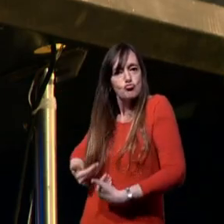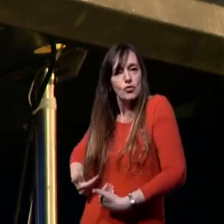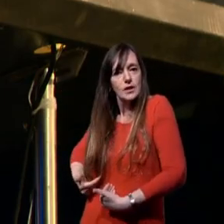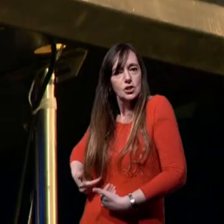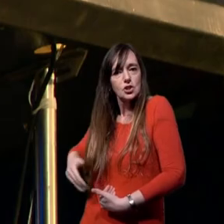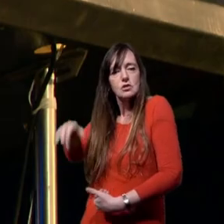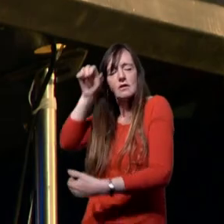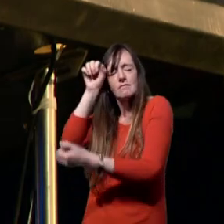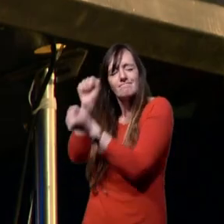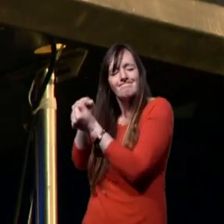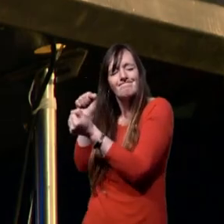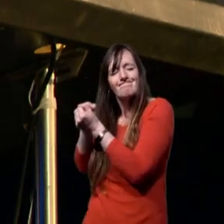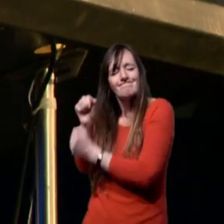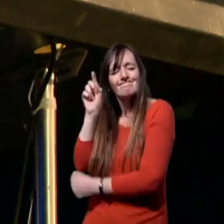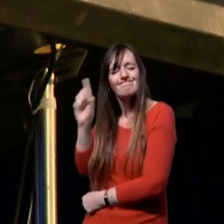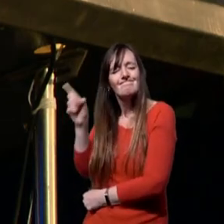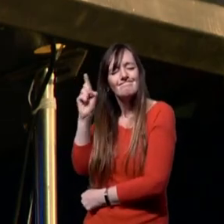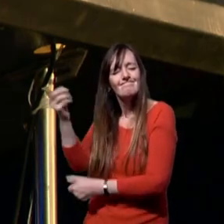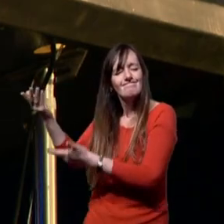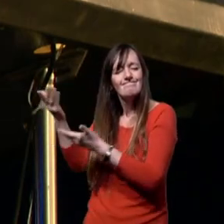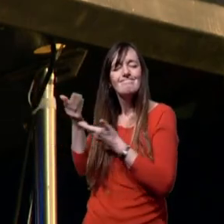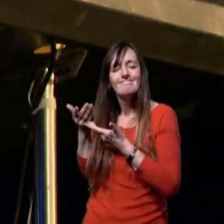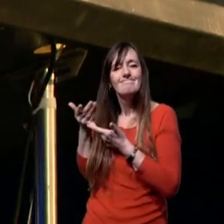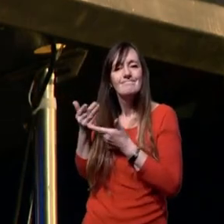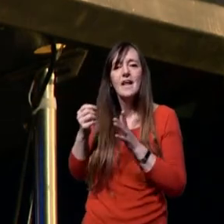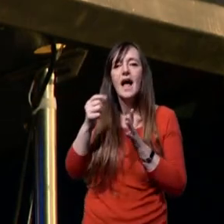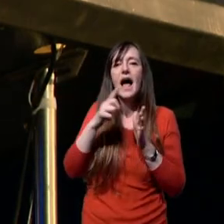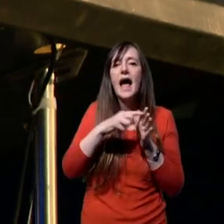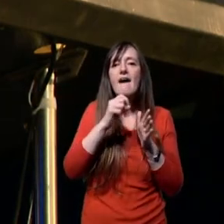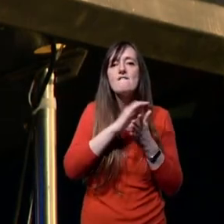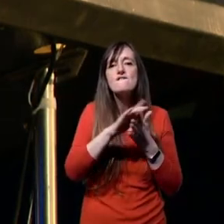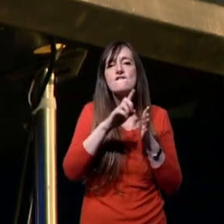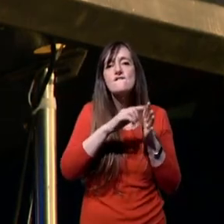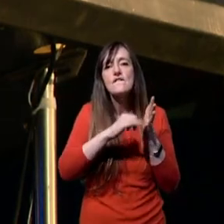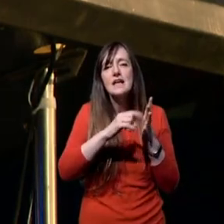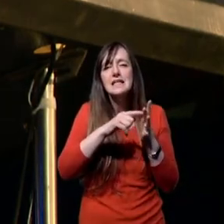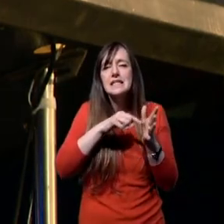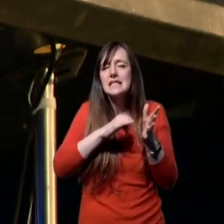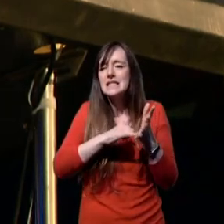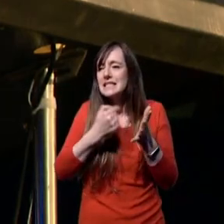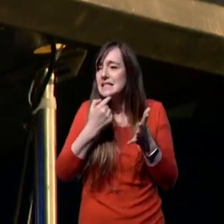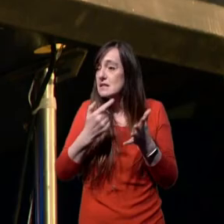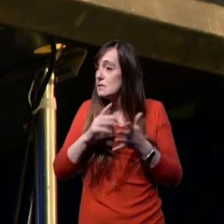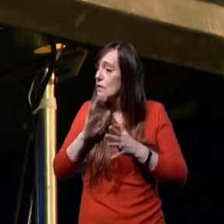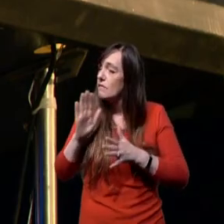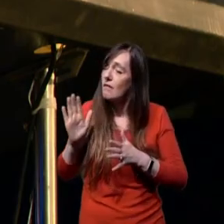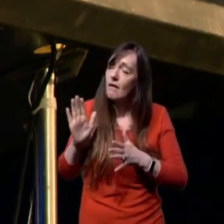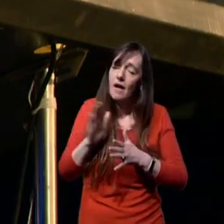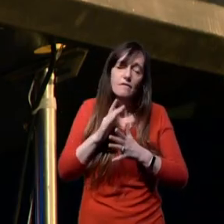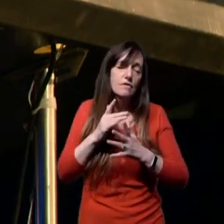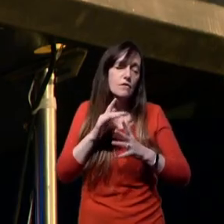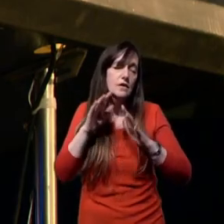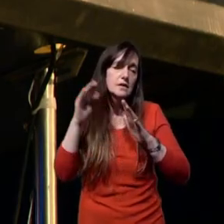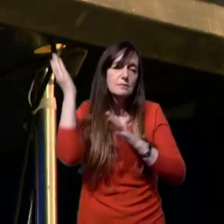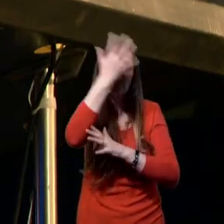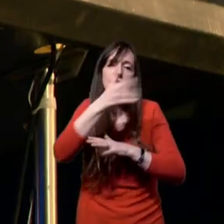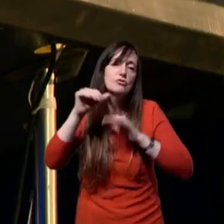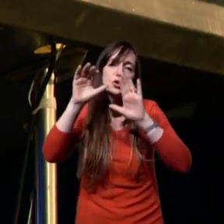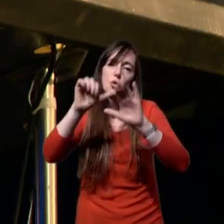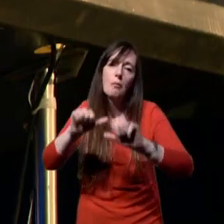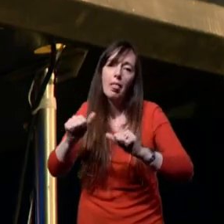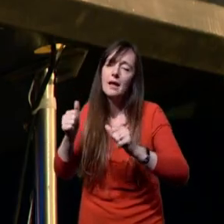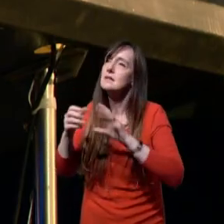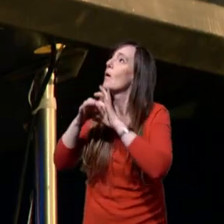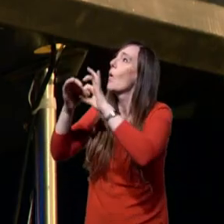rich. As it says in the book of Ephesians, we have every spiritual blessing in Christ, chosen by the